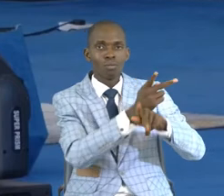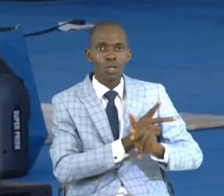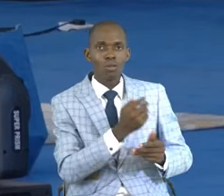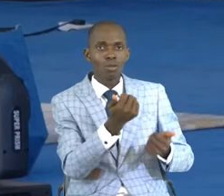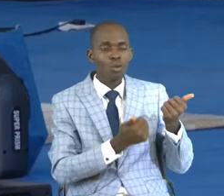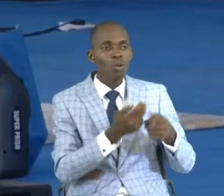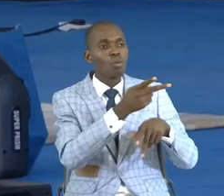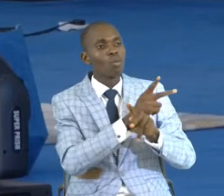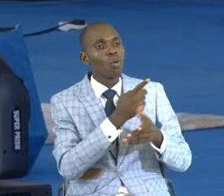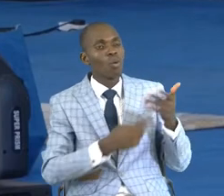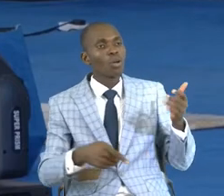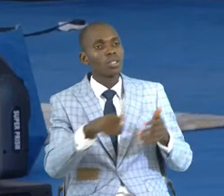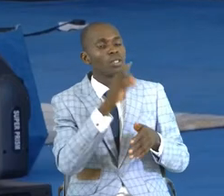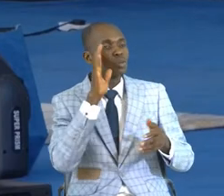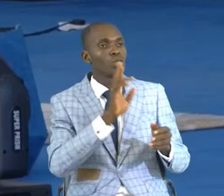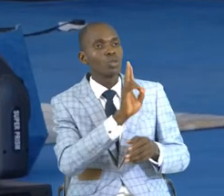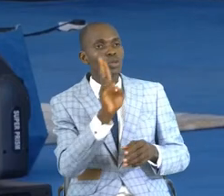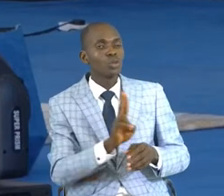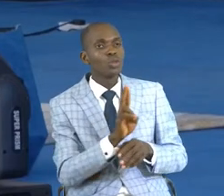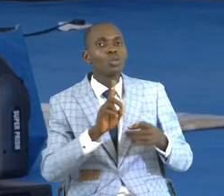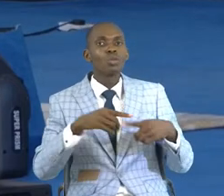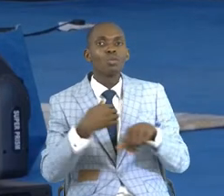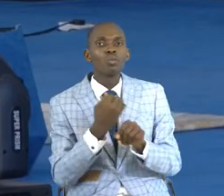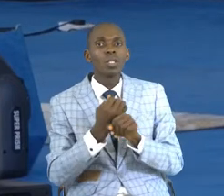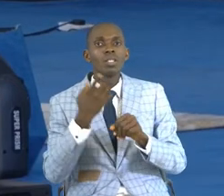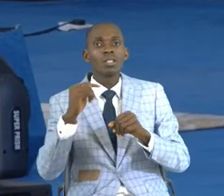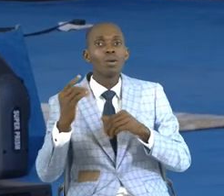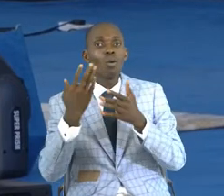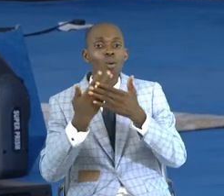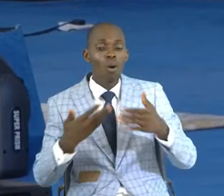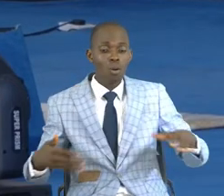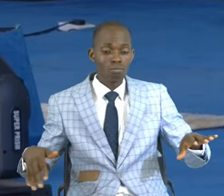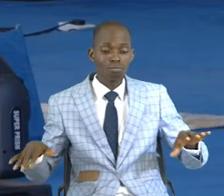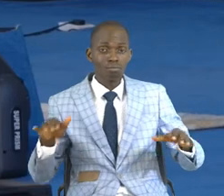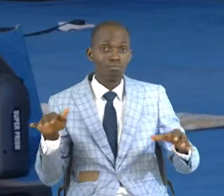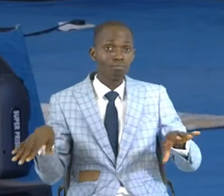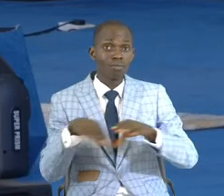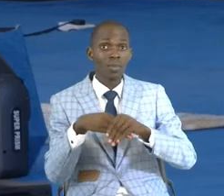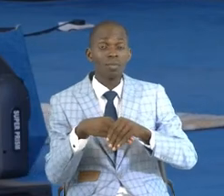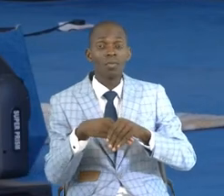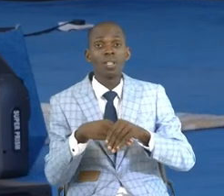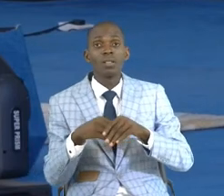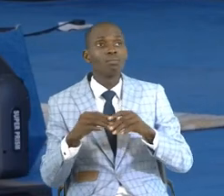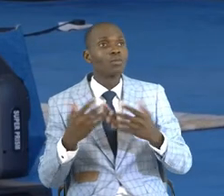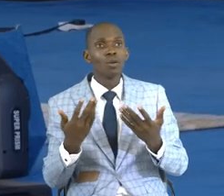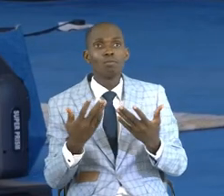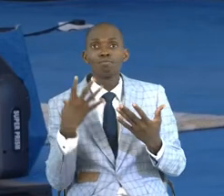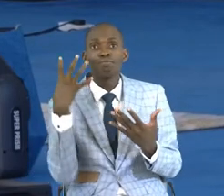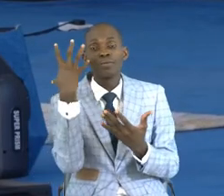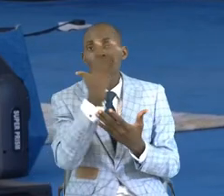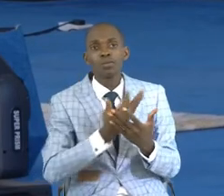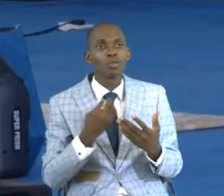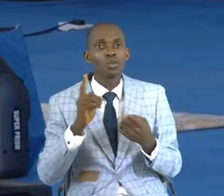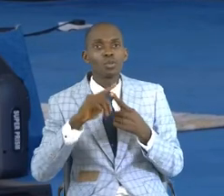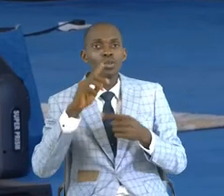to make the wedding flamboyant of the world. And then after